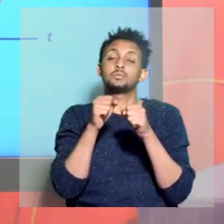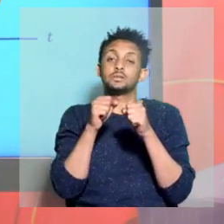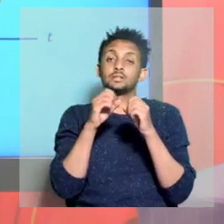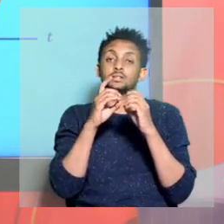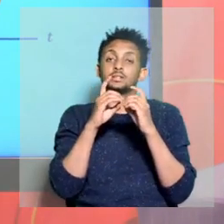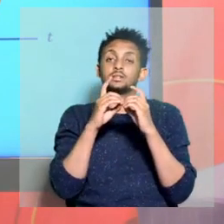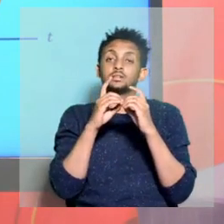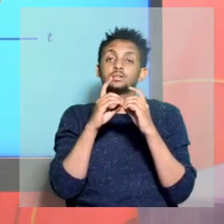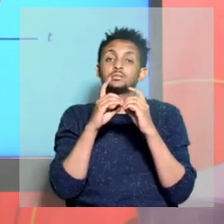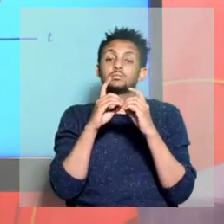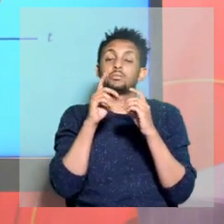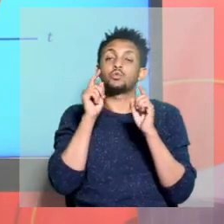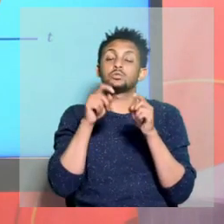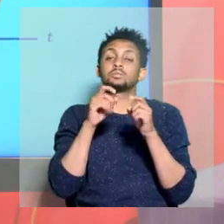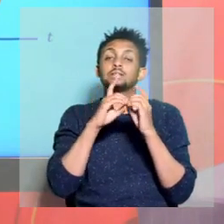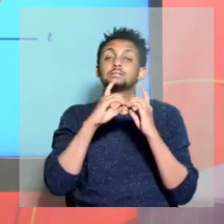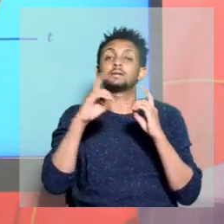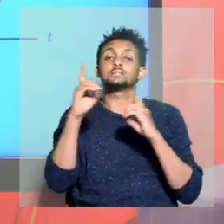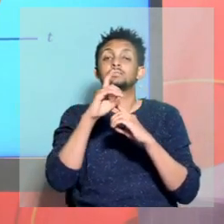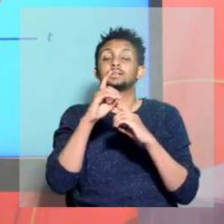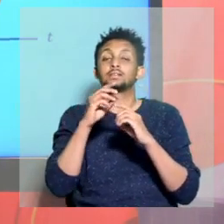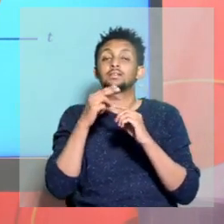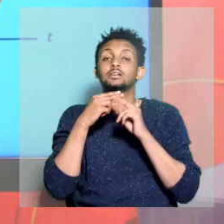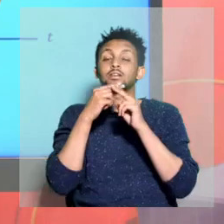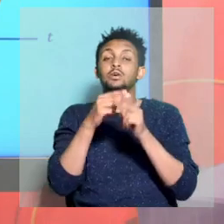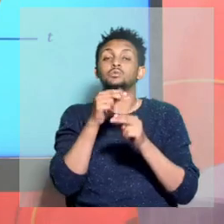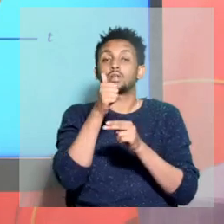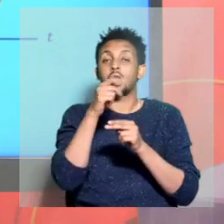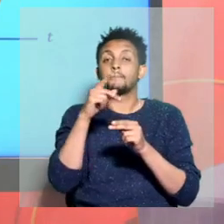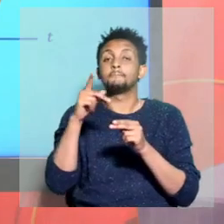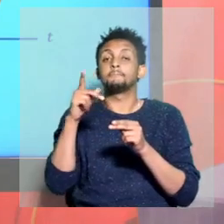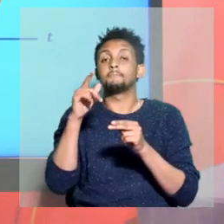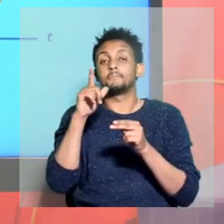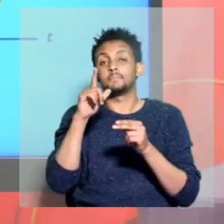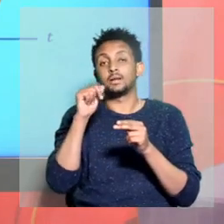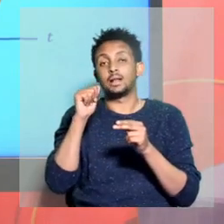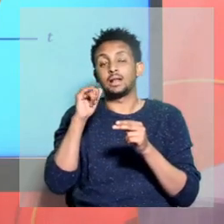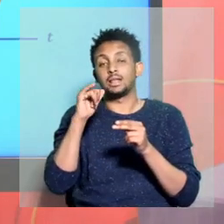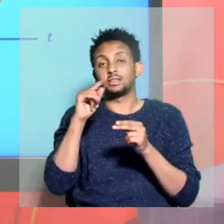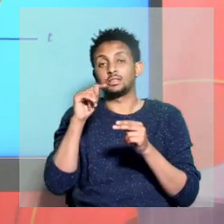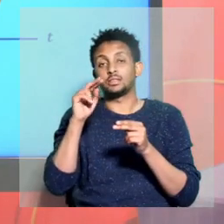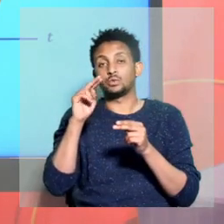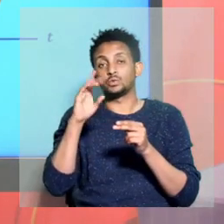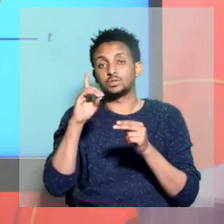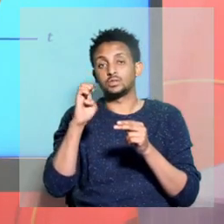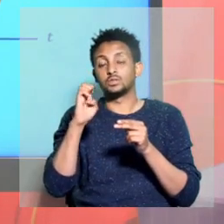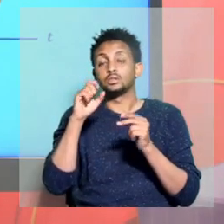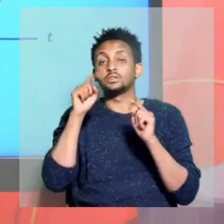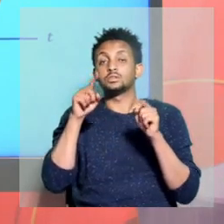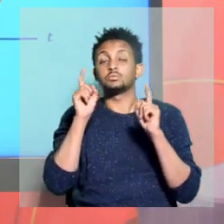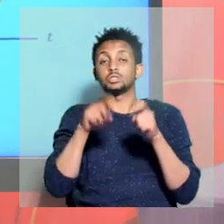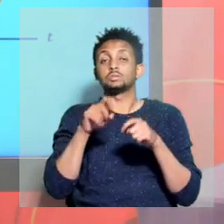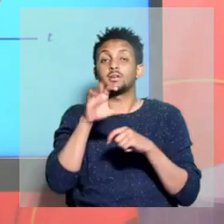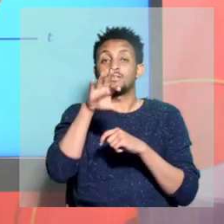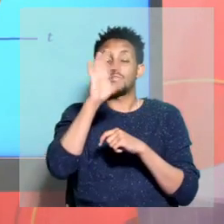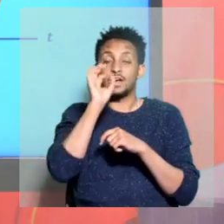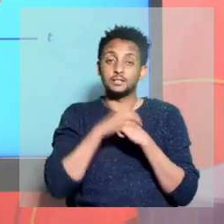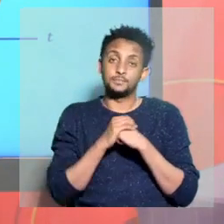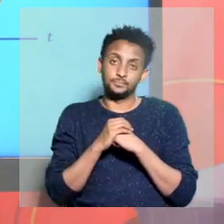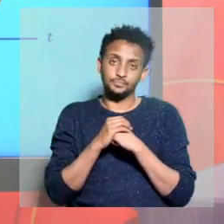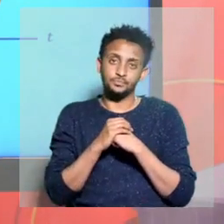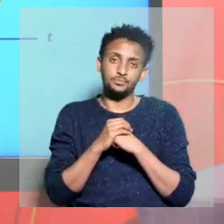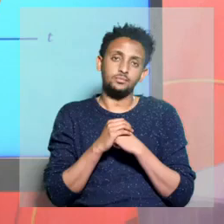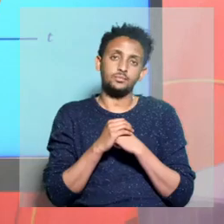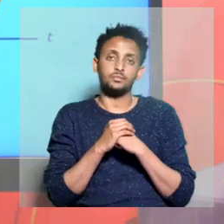or the maximum possible displacement is known to be amplitude. Call it to be amplitude. Again, it's possible to find